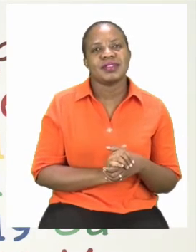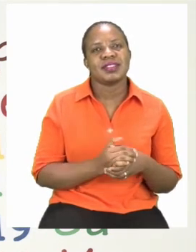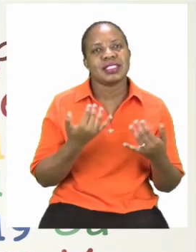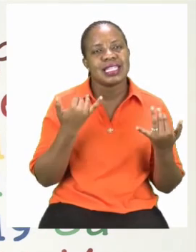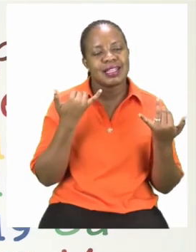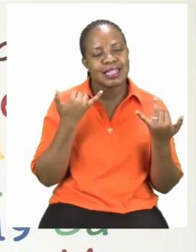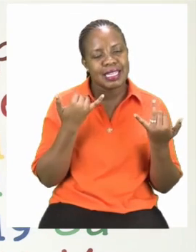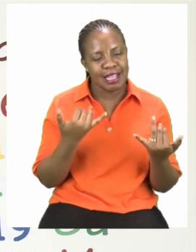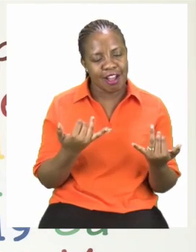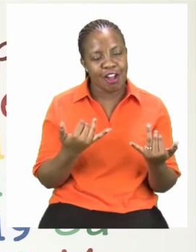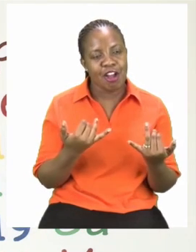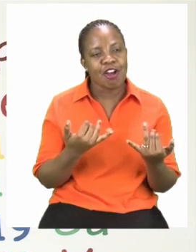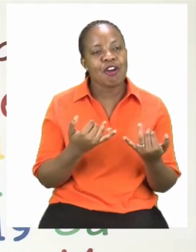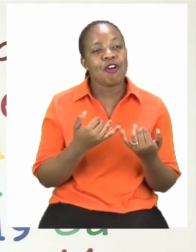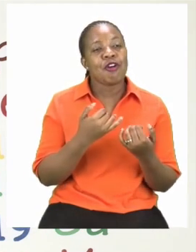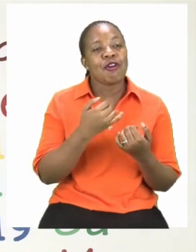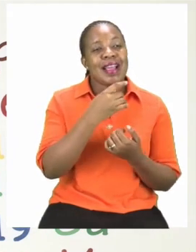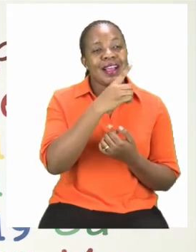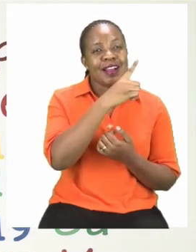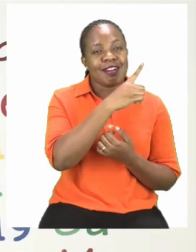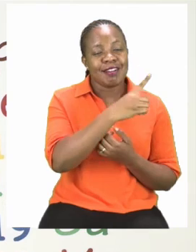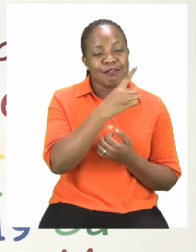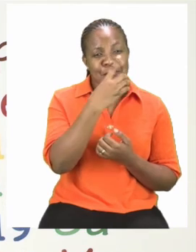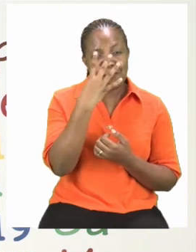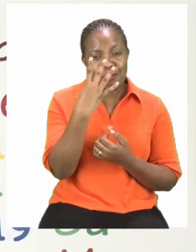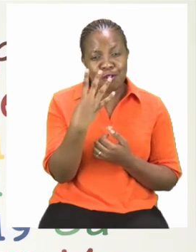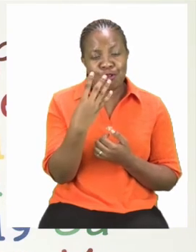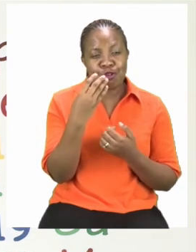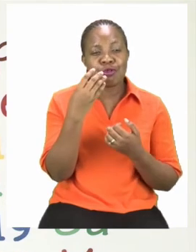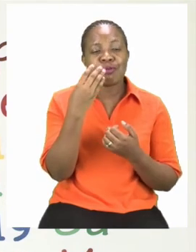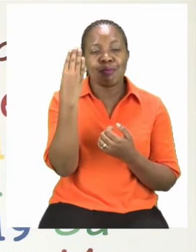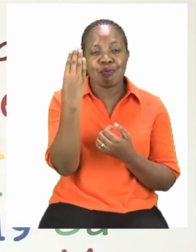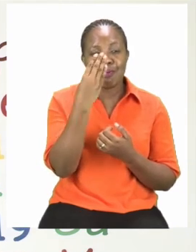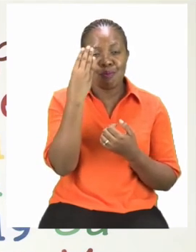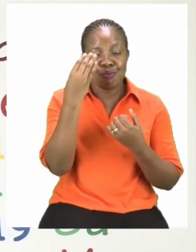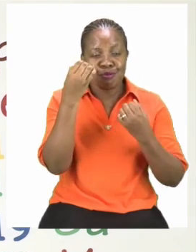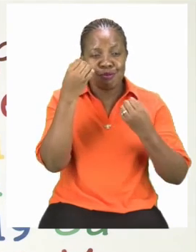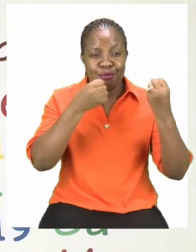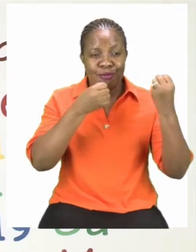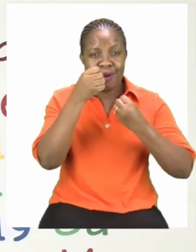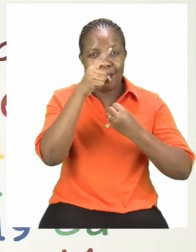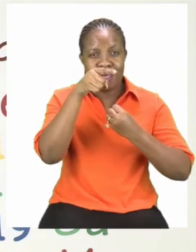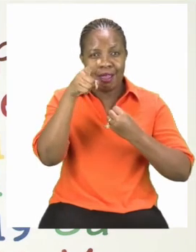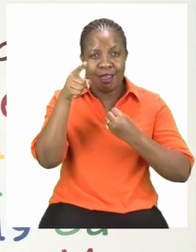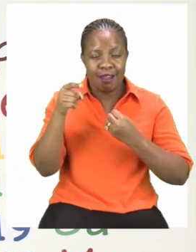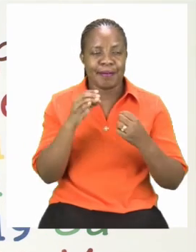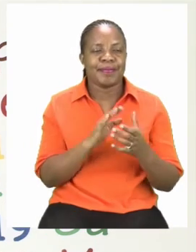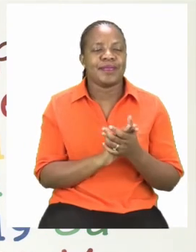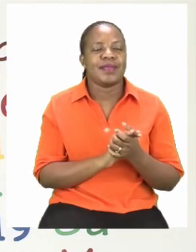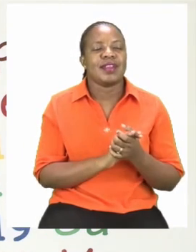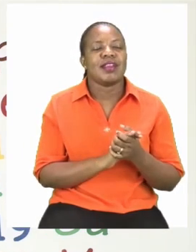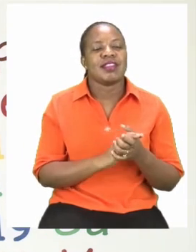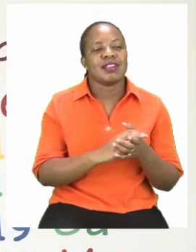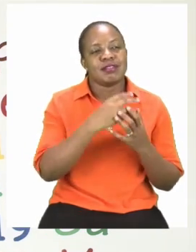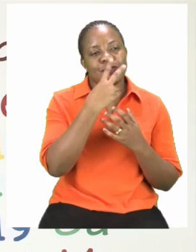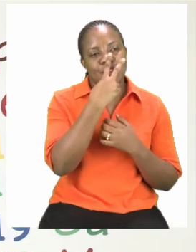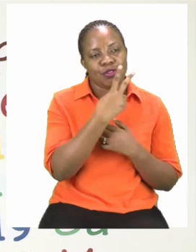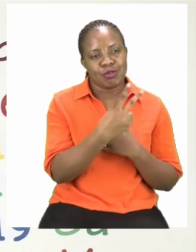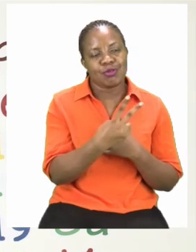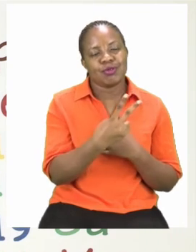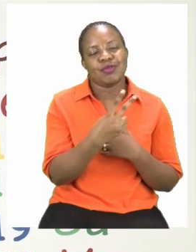correct. Now that I've shown you how to work out your answers in different ways, I want you to try and do the rest